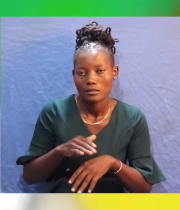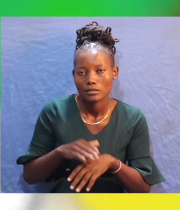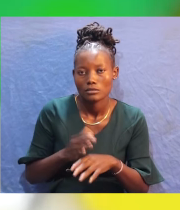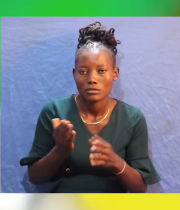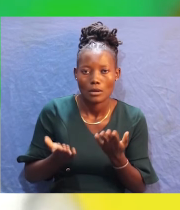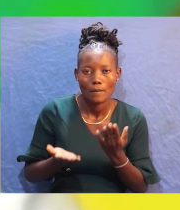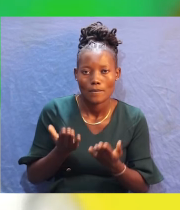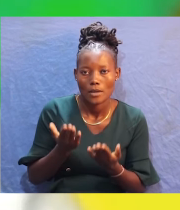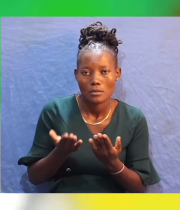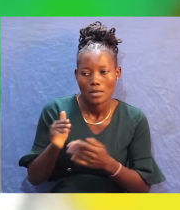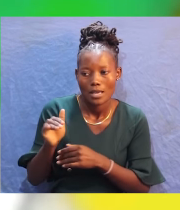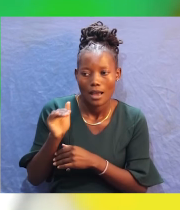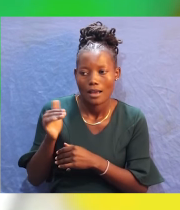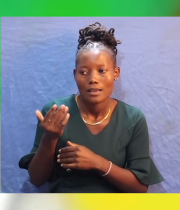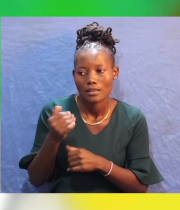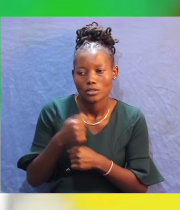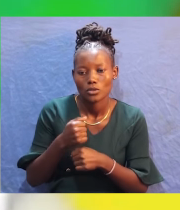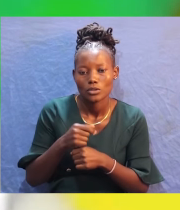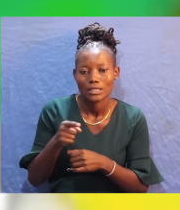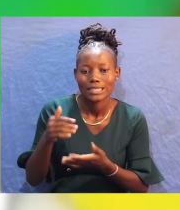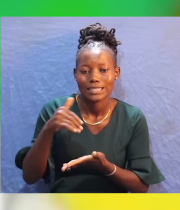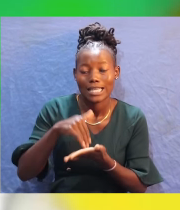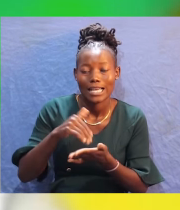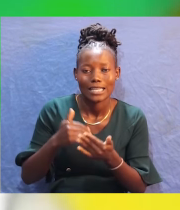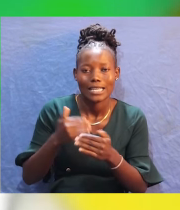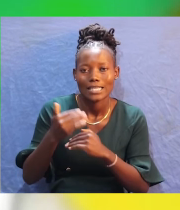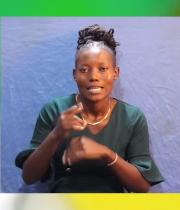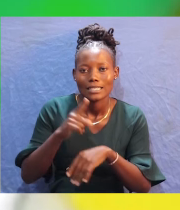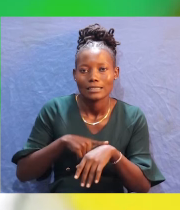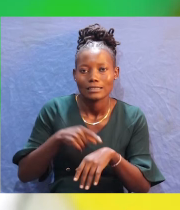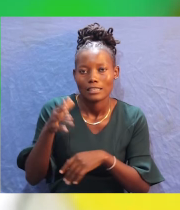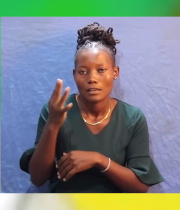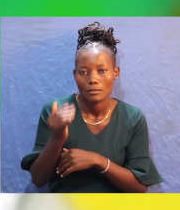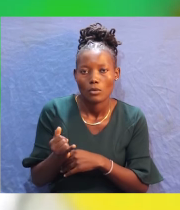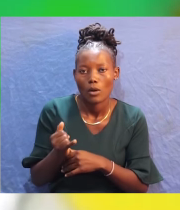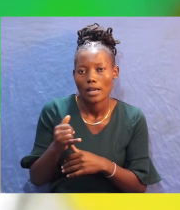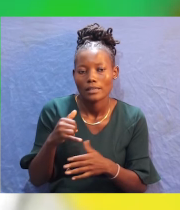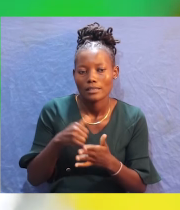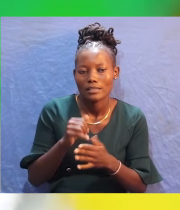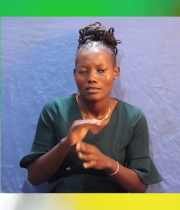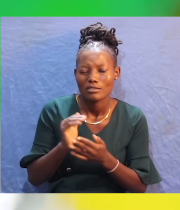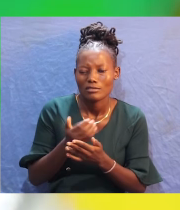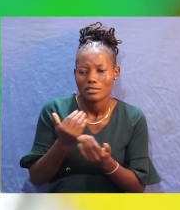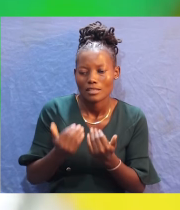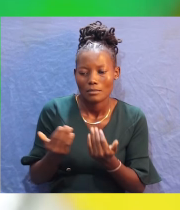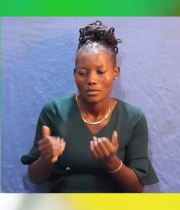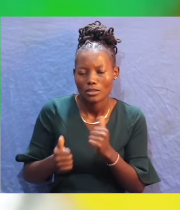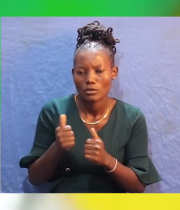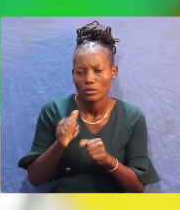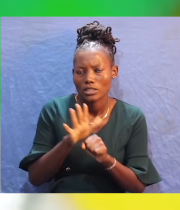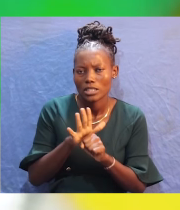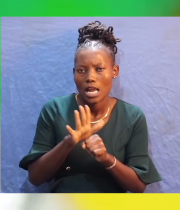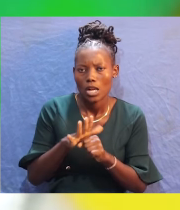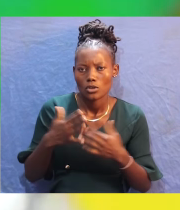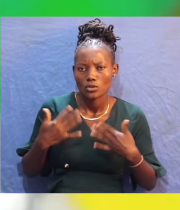maybe just ask you to maybe do this again next time, because it's not something that most people